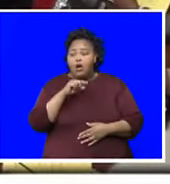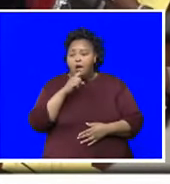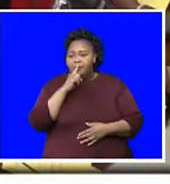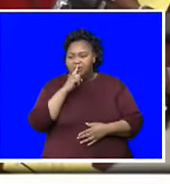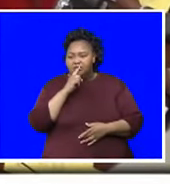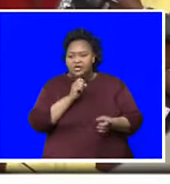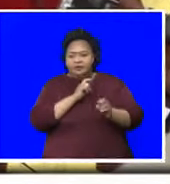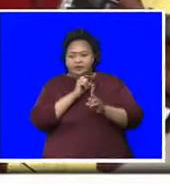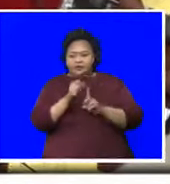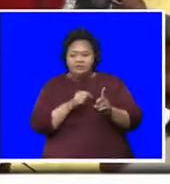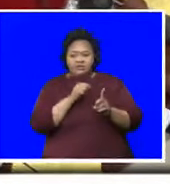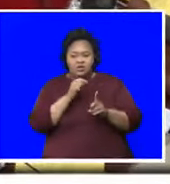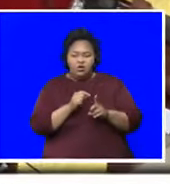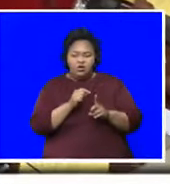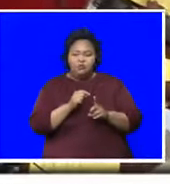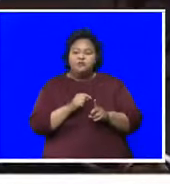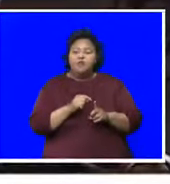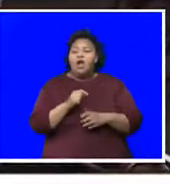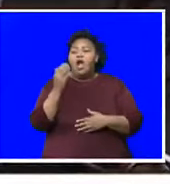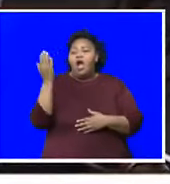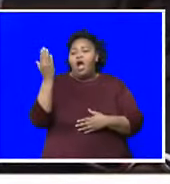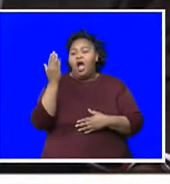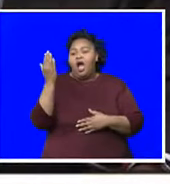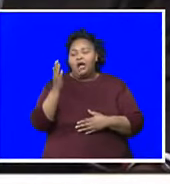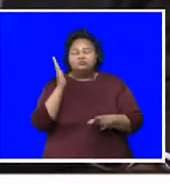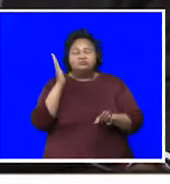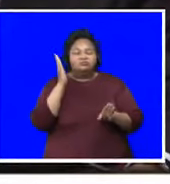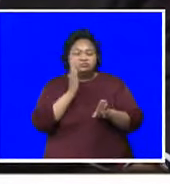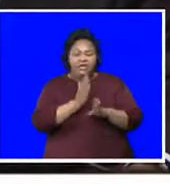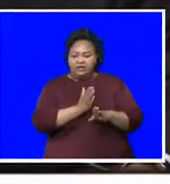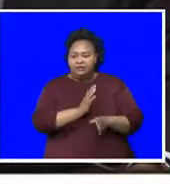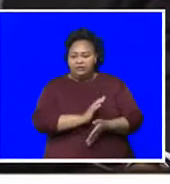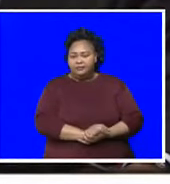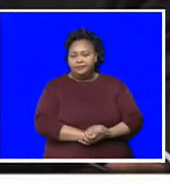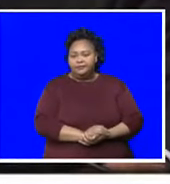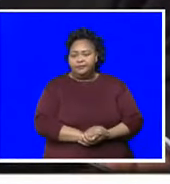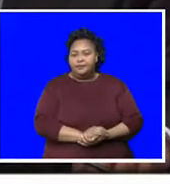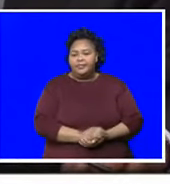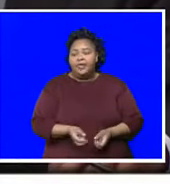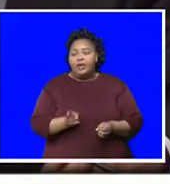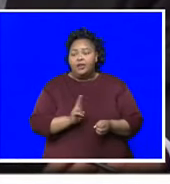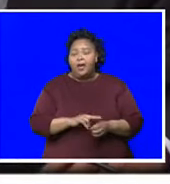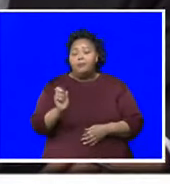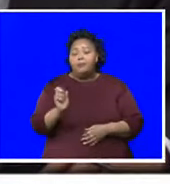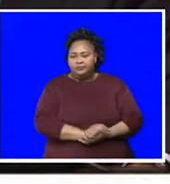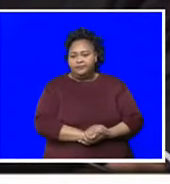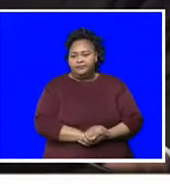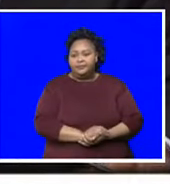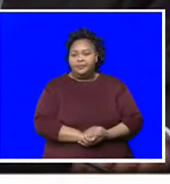also raised the concern over Palala Fund issue. Some members of Parliament